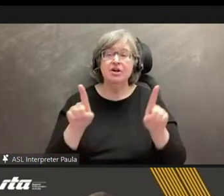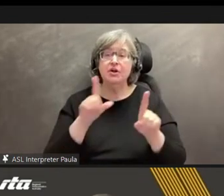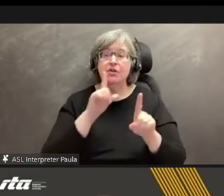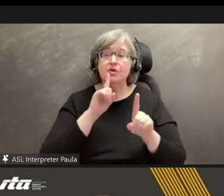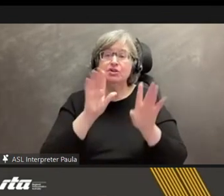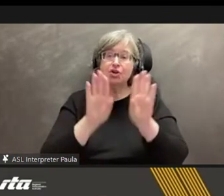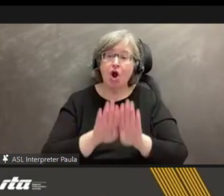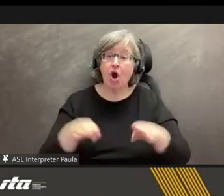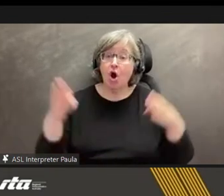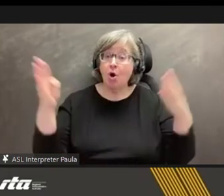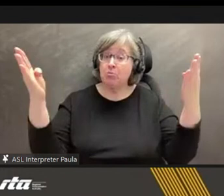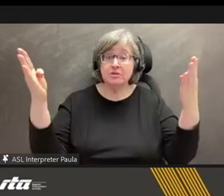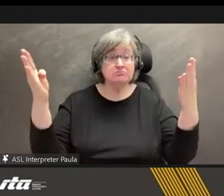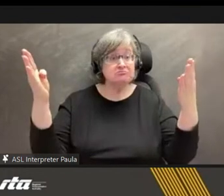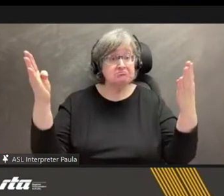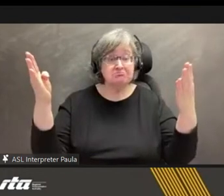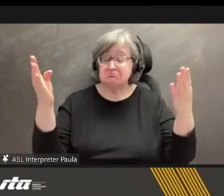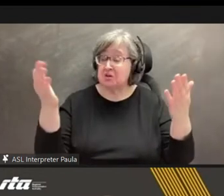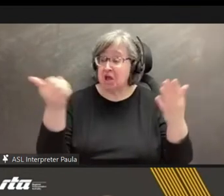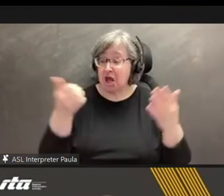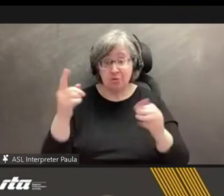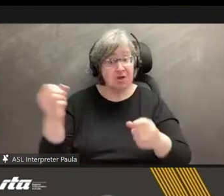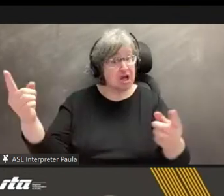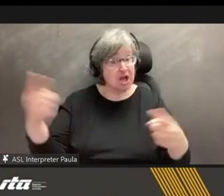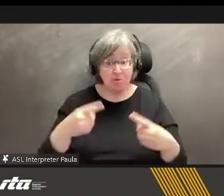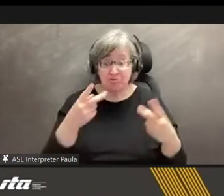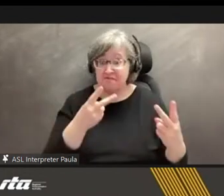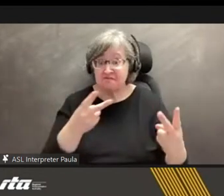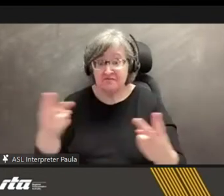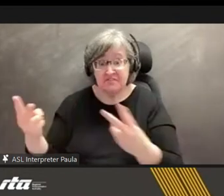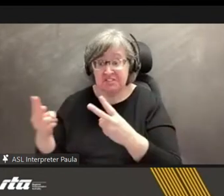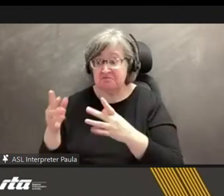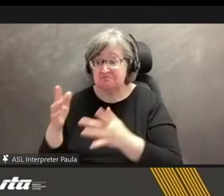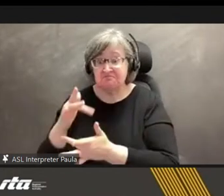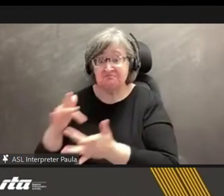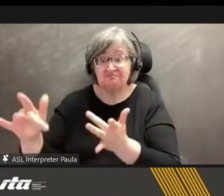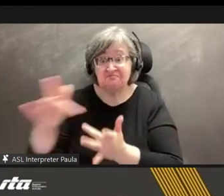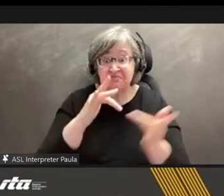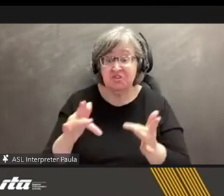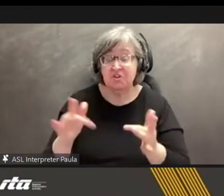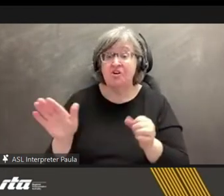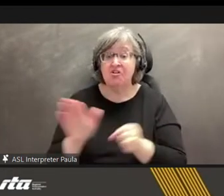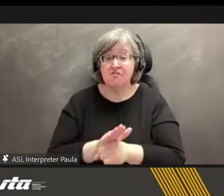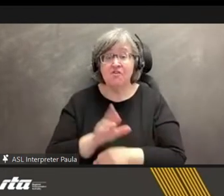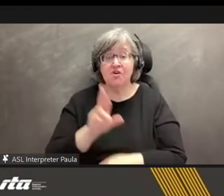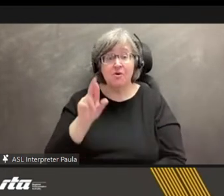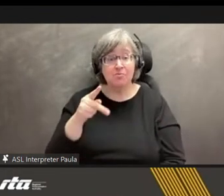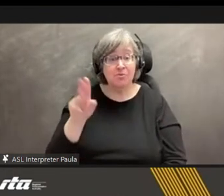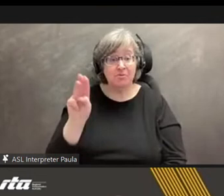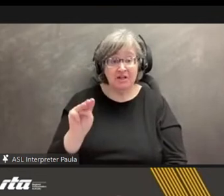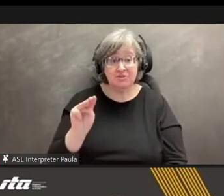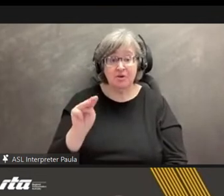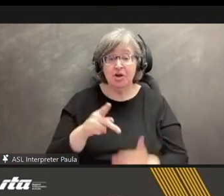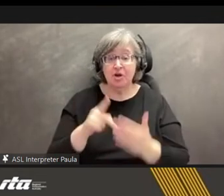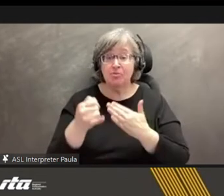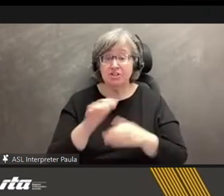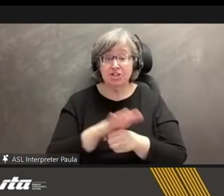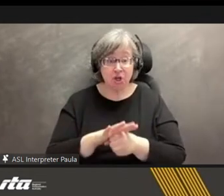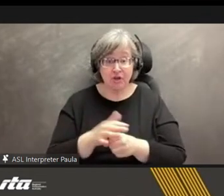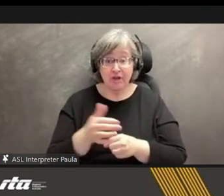invitation for anybody to come and do a full tour of the entire Red-Purple Modernization Project area. Does anybody have any